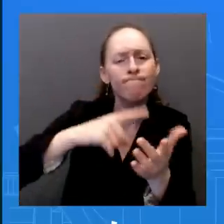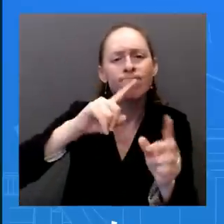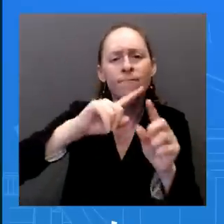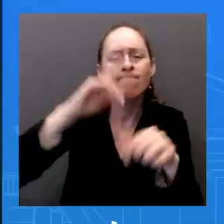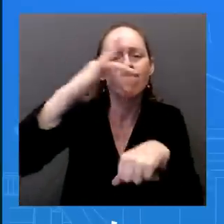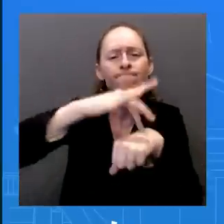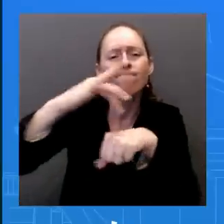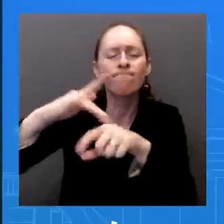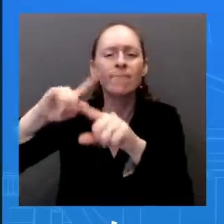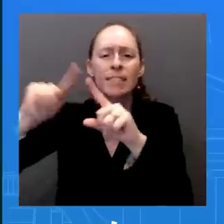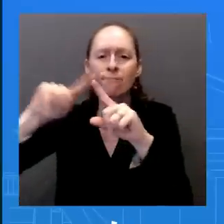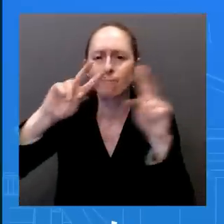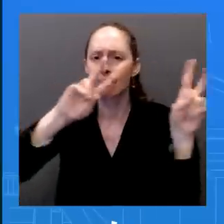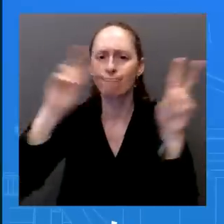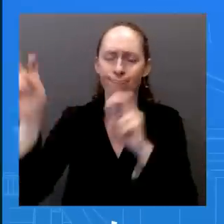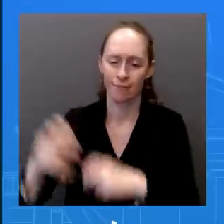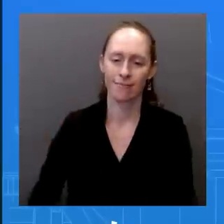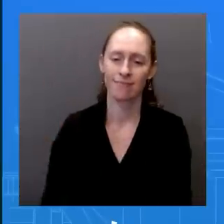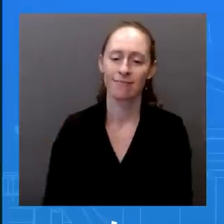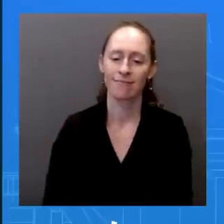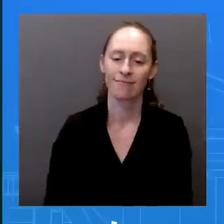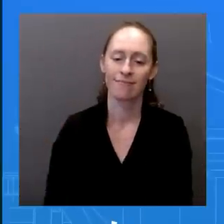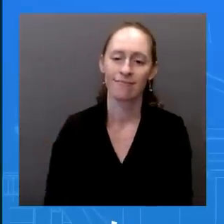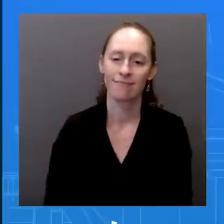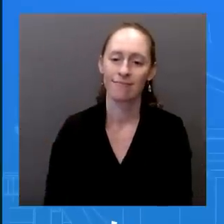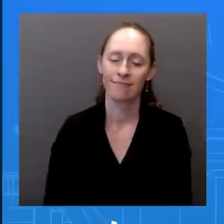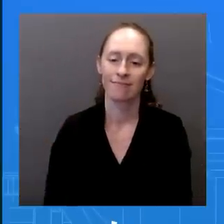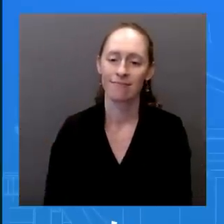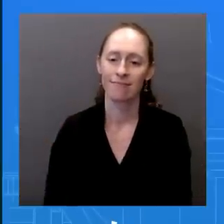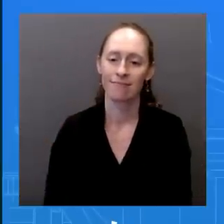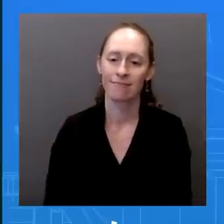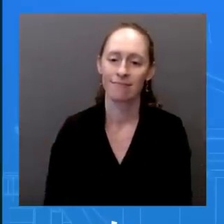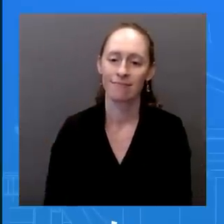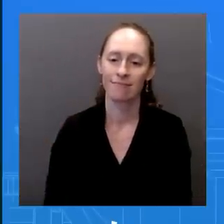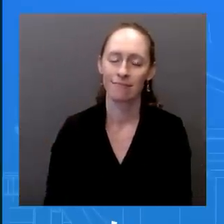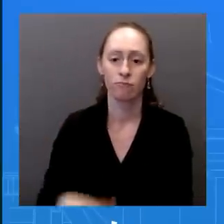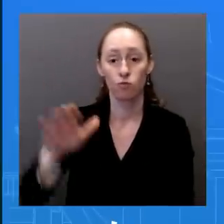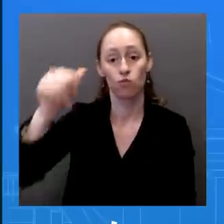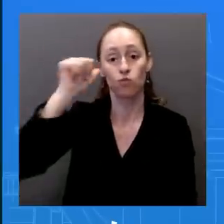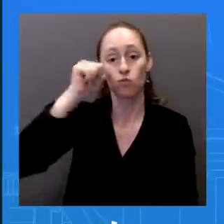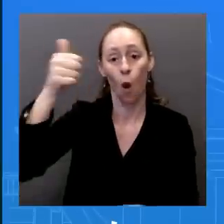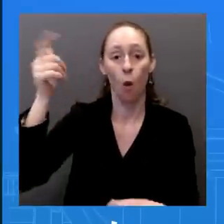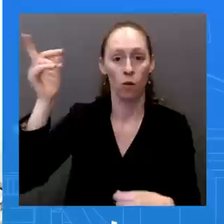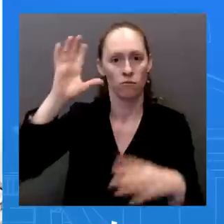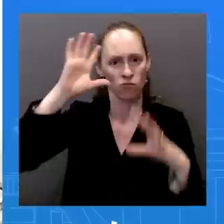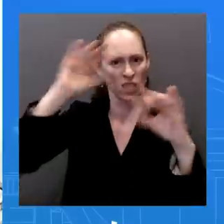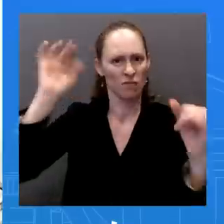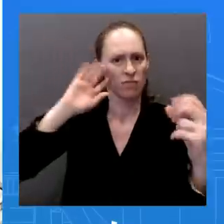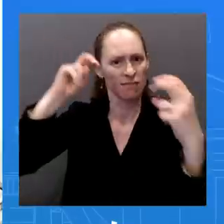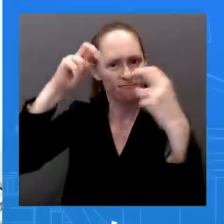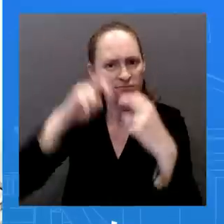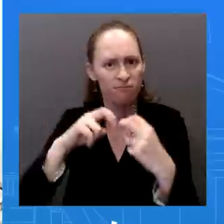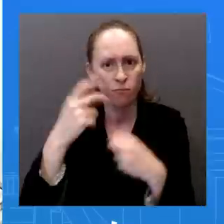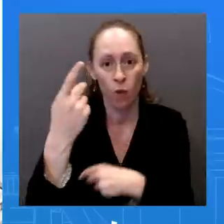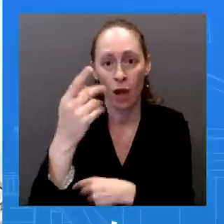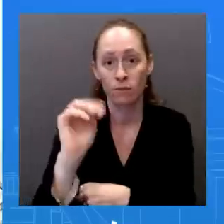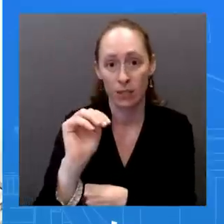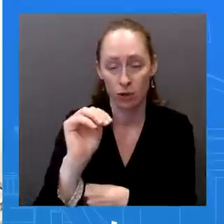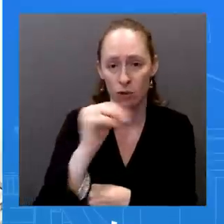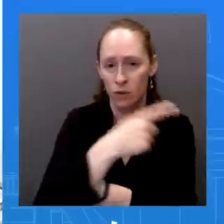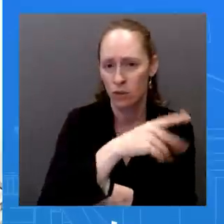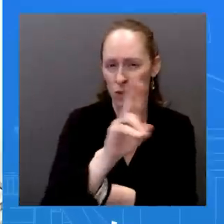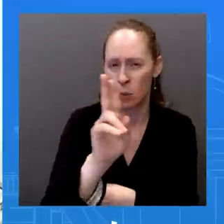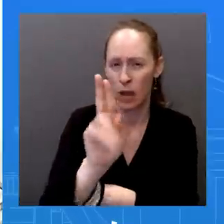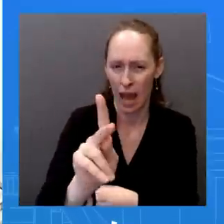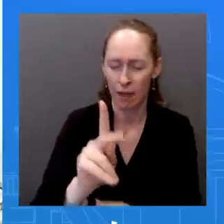Minister Truss. She indicated on her way to New York today that a U.S.-UK trade deal is years away. Was that a surprise to you